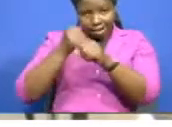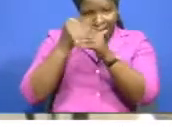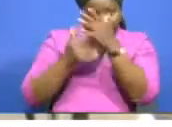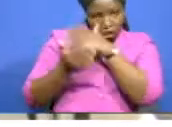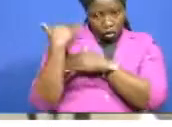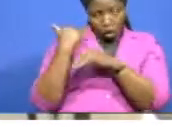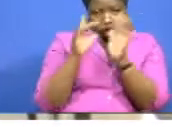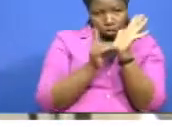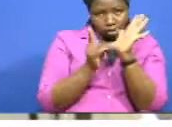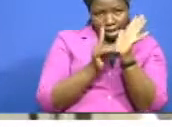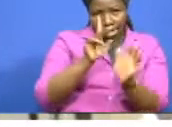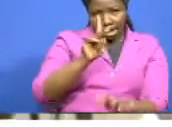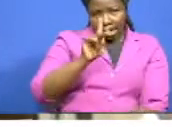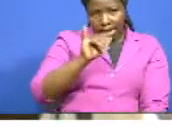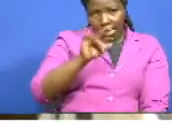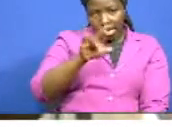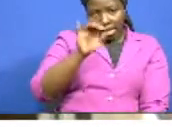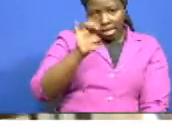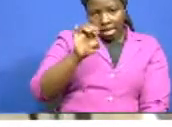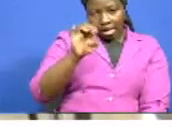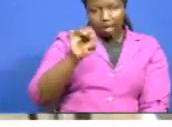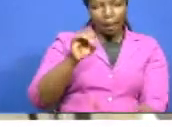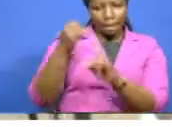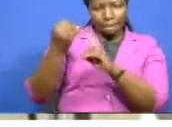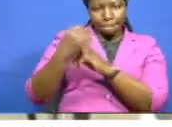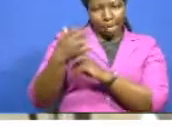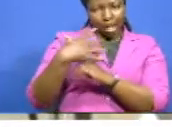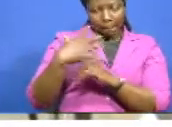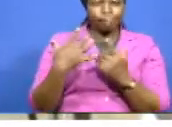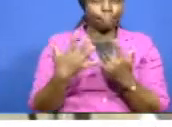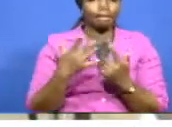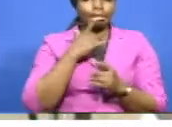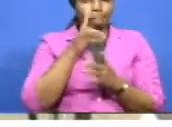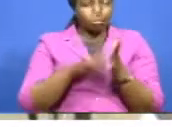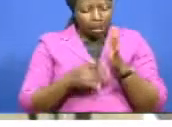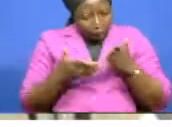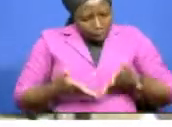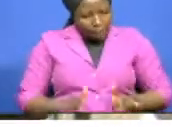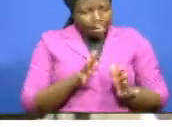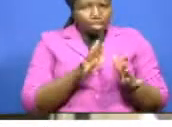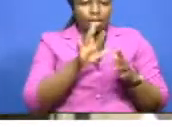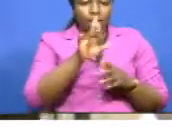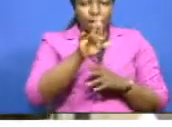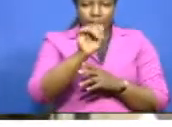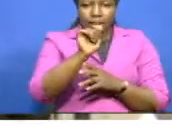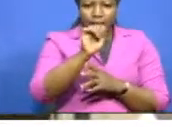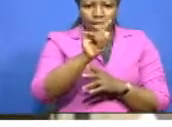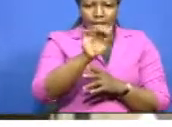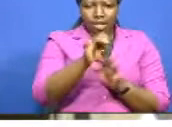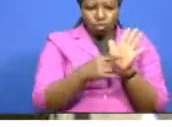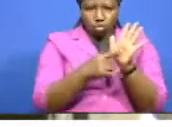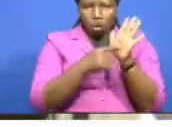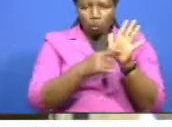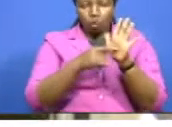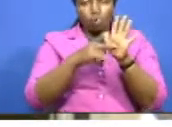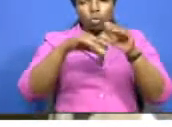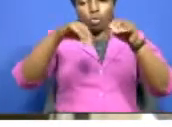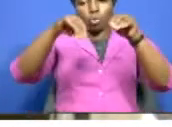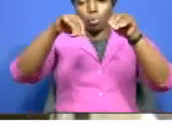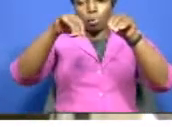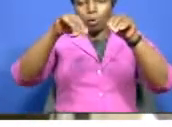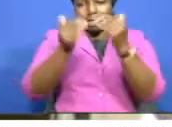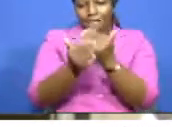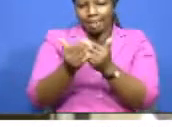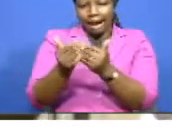was one of the people who was mentoring me, she always used to say stillbirth rates are an indicator of quality of care. And then